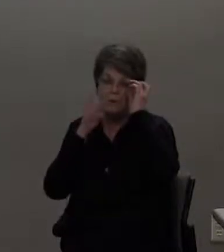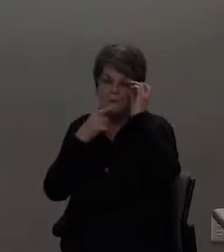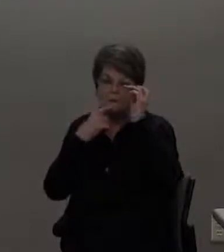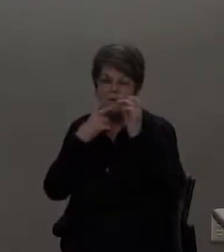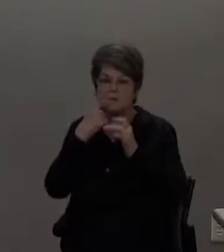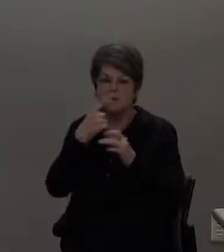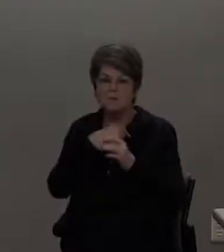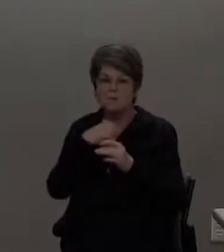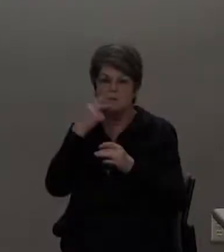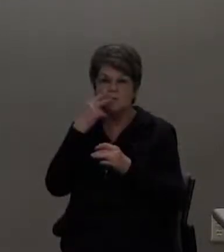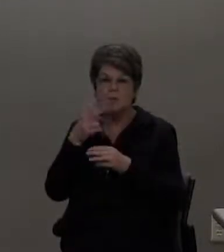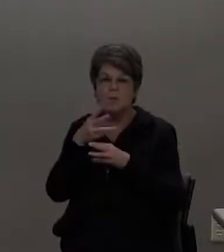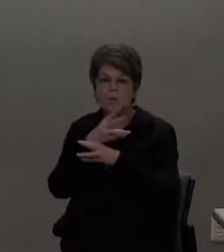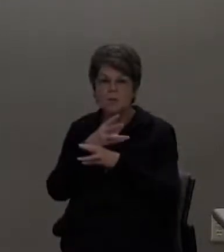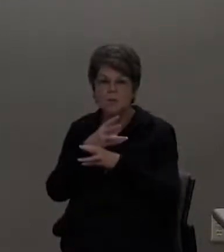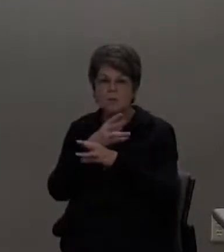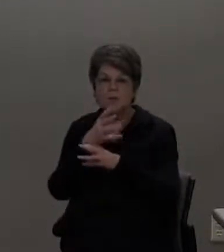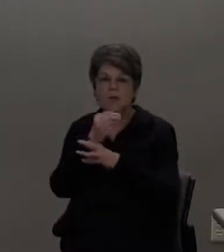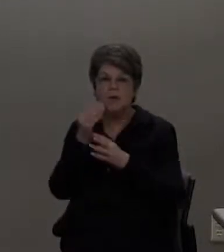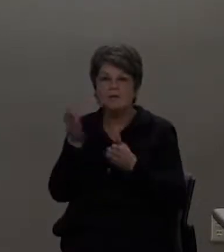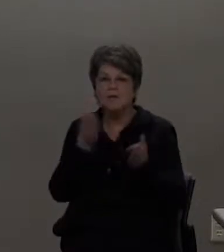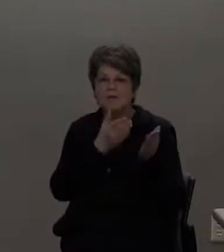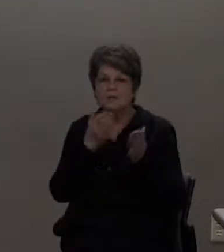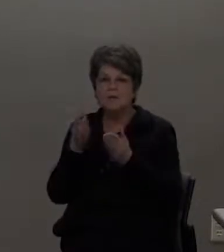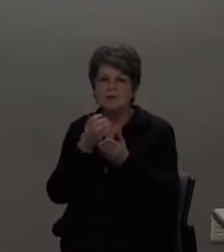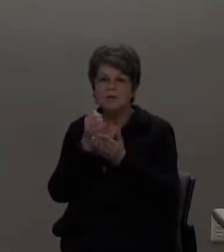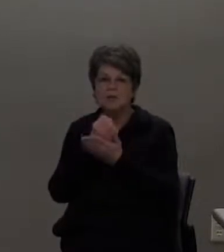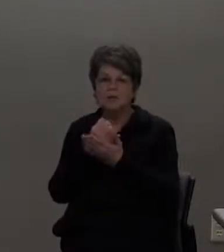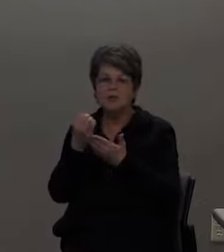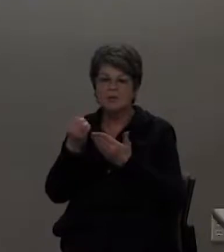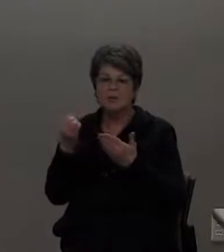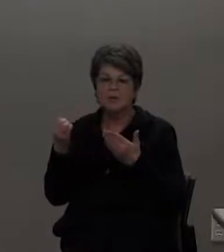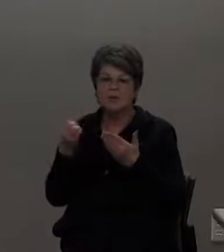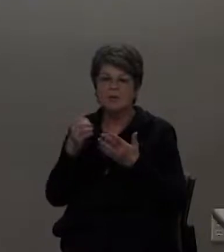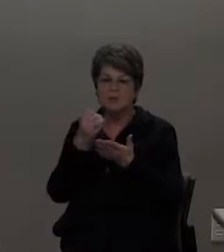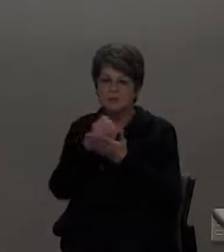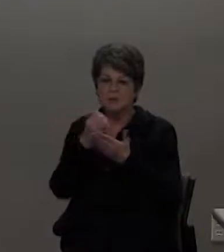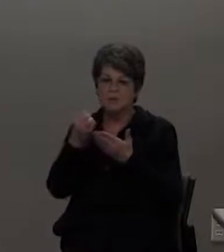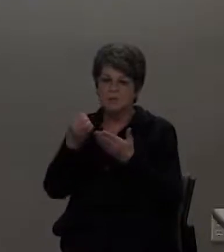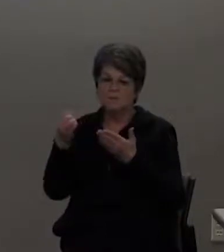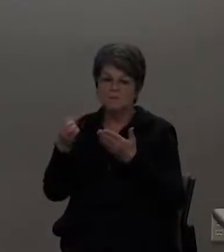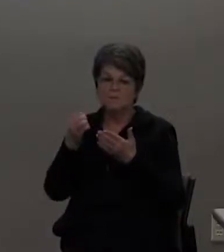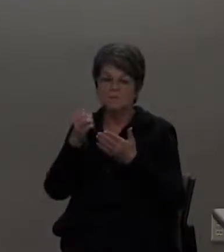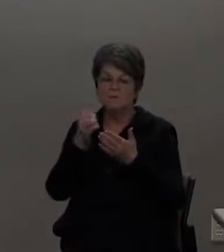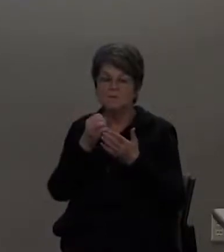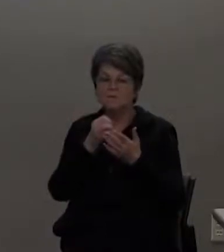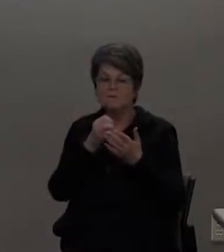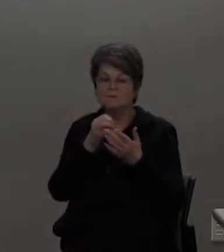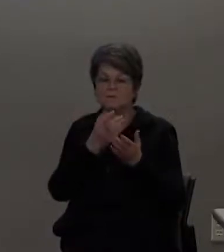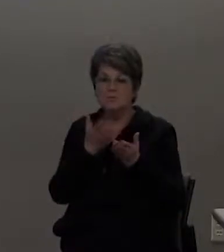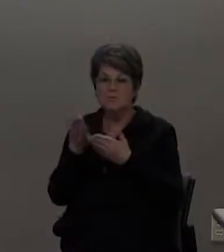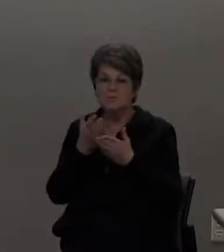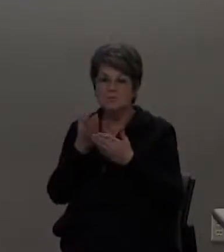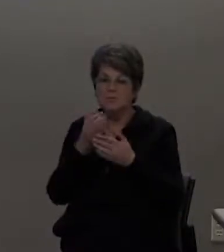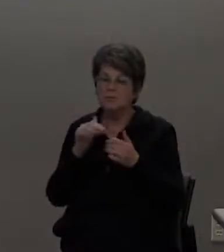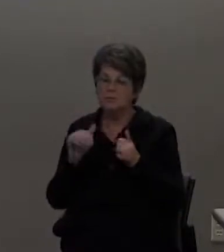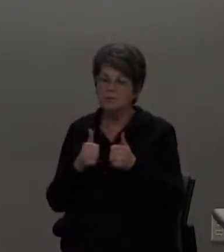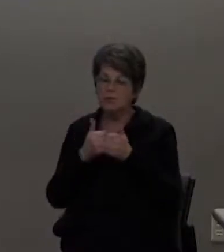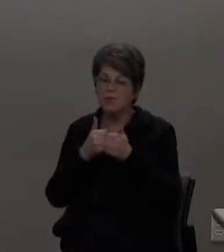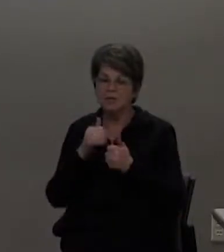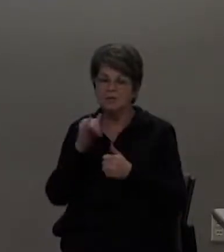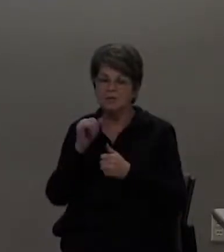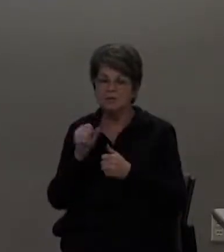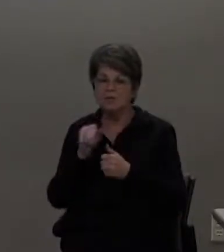that we saw are wood production and transportation equipment. I don't think I need to explain to you the transportation equipment one is, but the challenge there